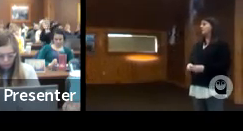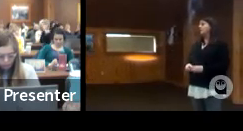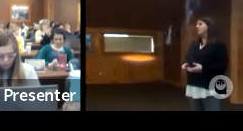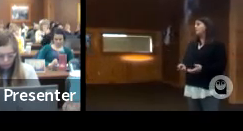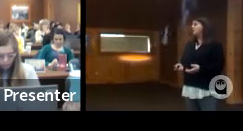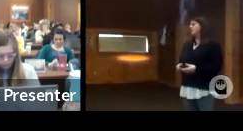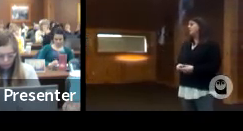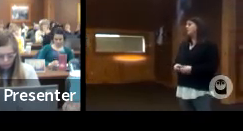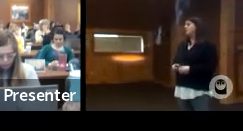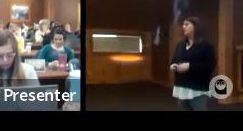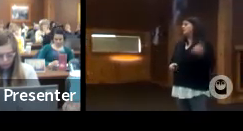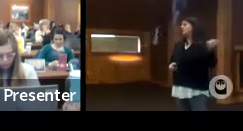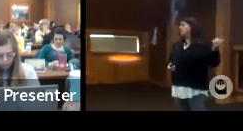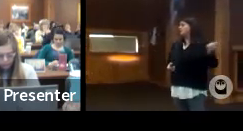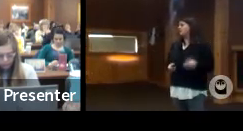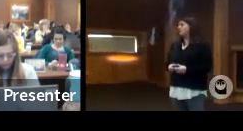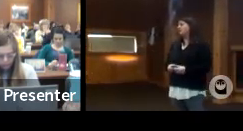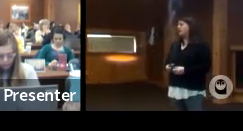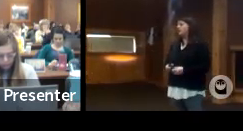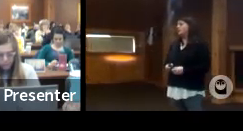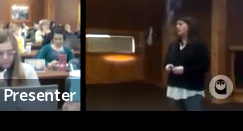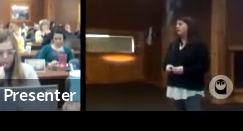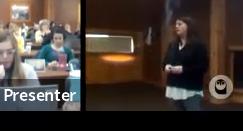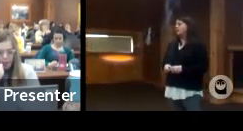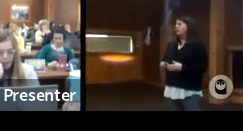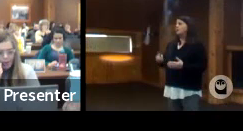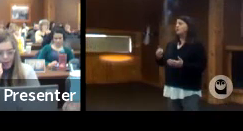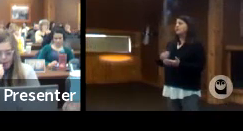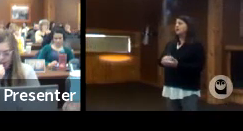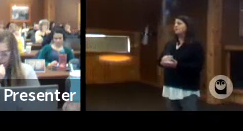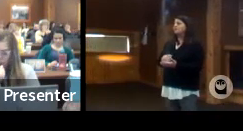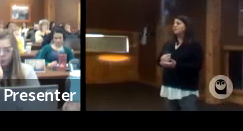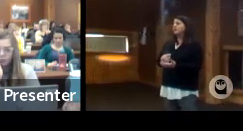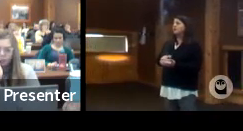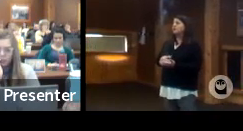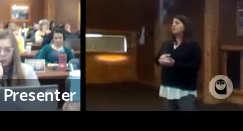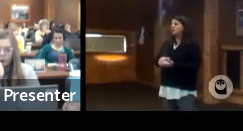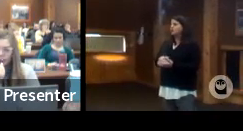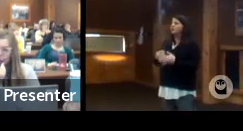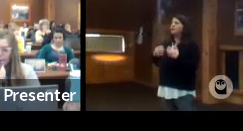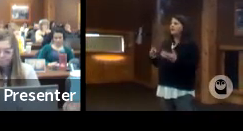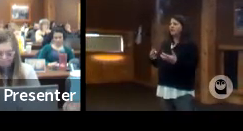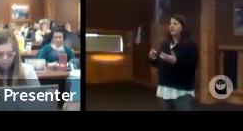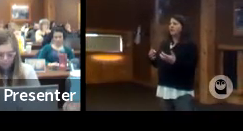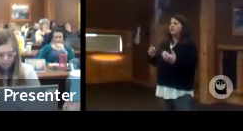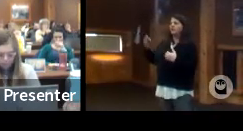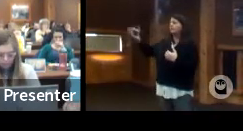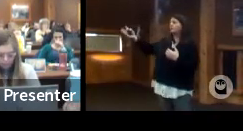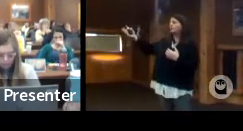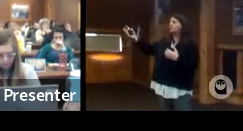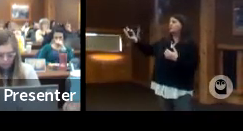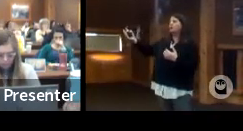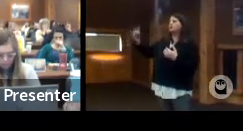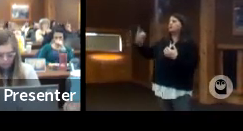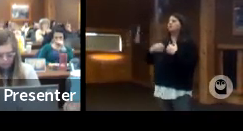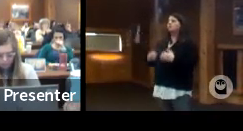different discussion. And they may or may not do that, especially if they're trying to attack on bias. But just have encourage and educate. And